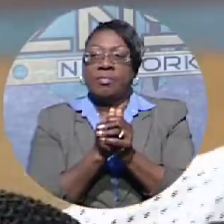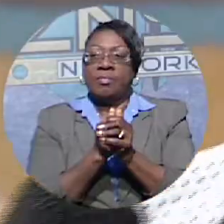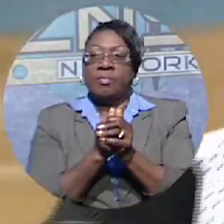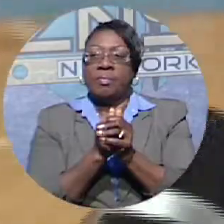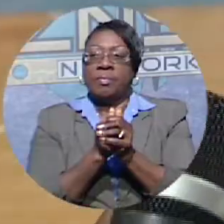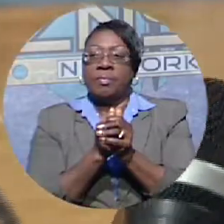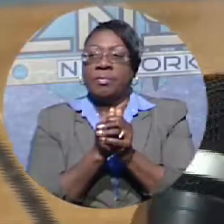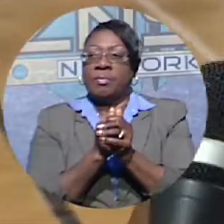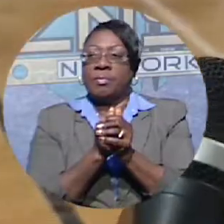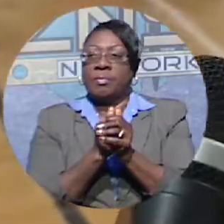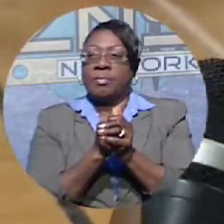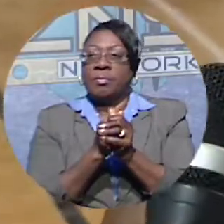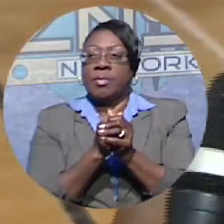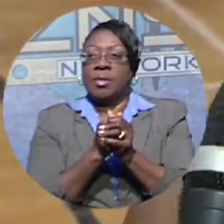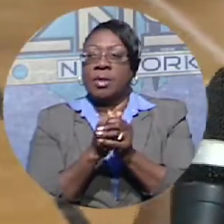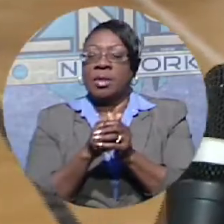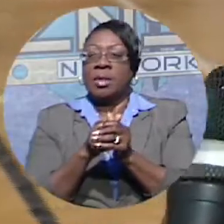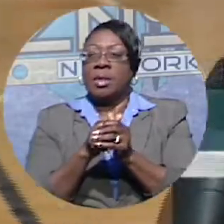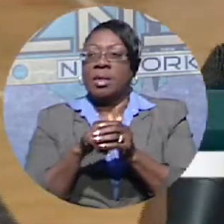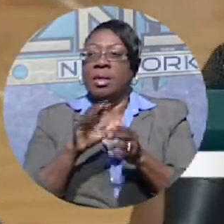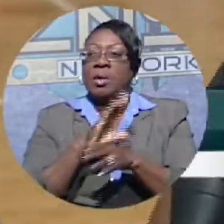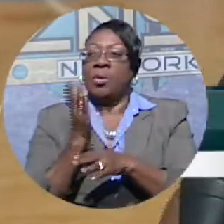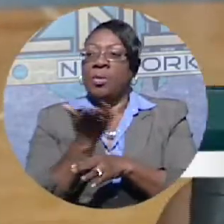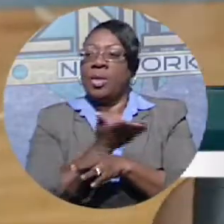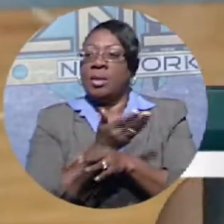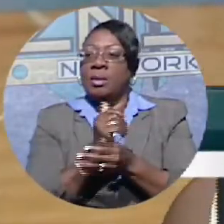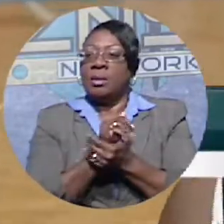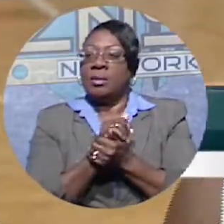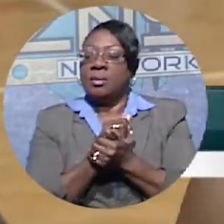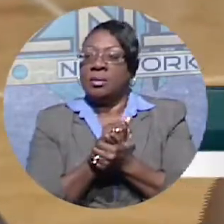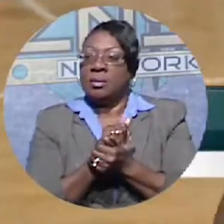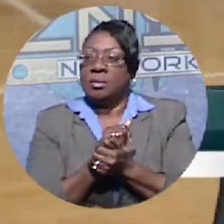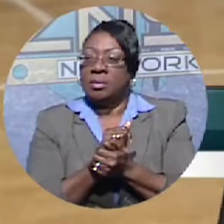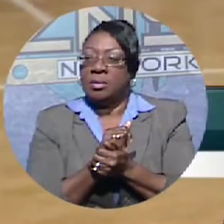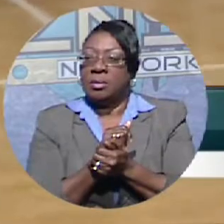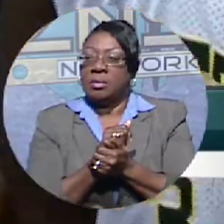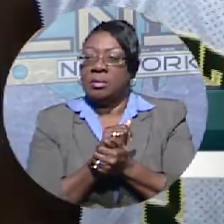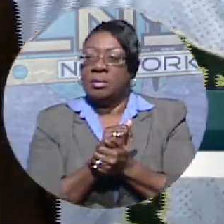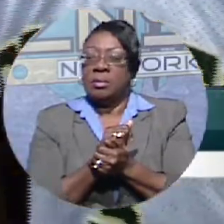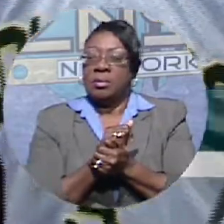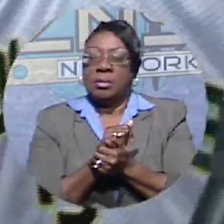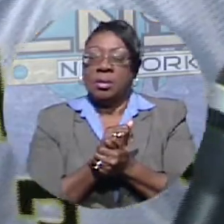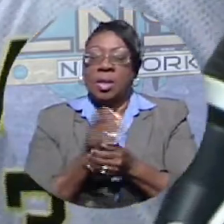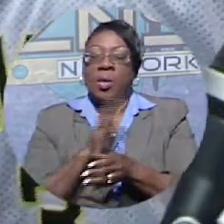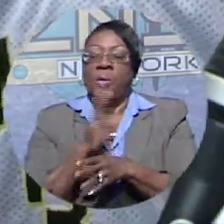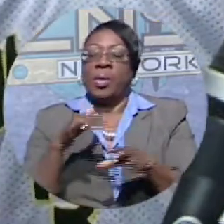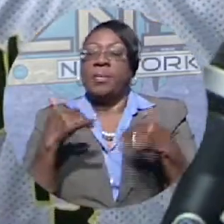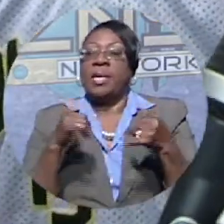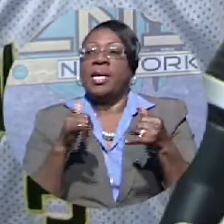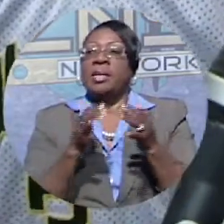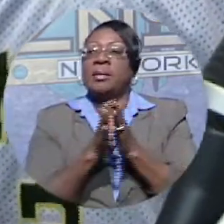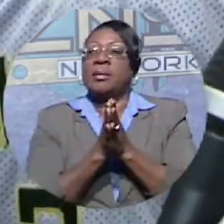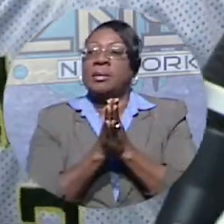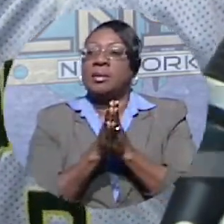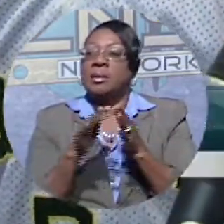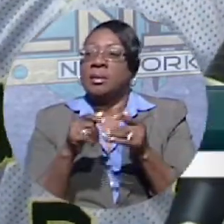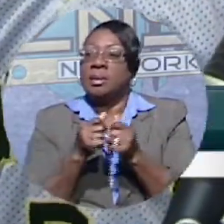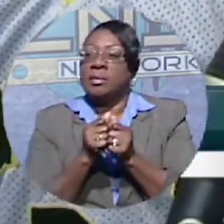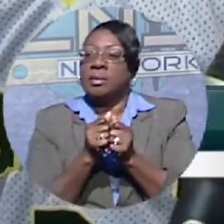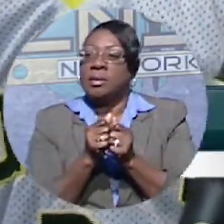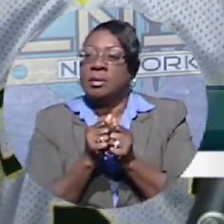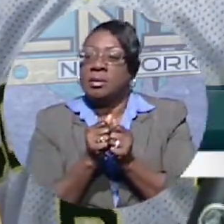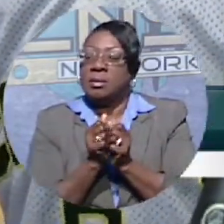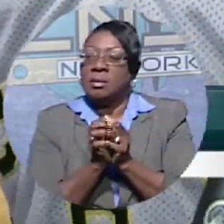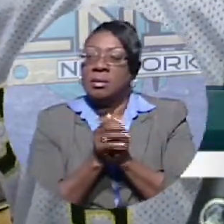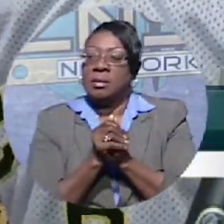We started off slow, but after halftime we picked it up. Our defense really came on, and we got the win. We played sluggish in the first and second quarter, but in the